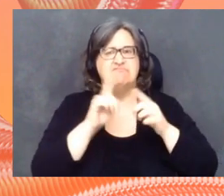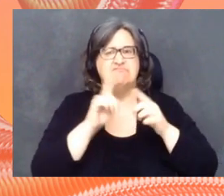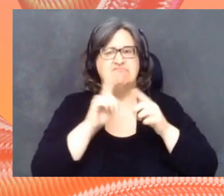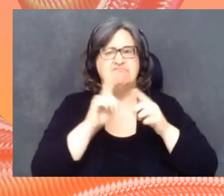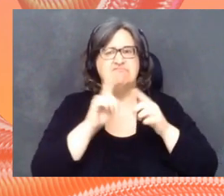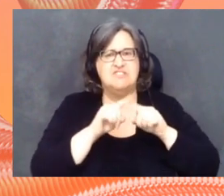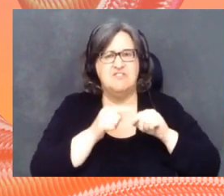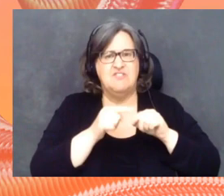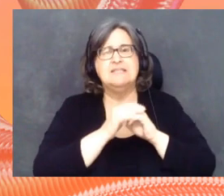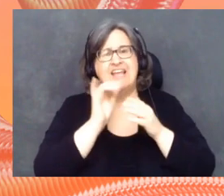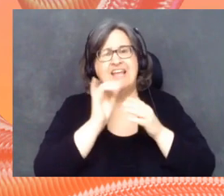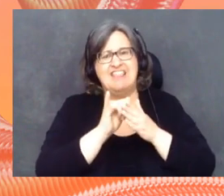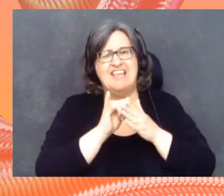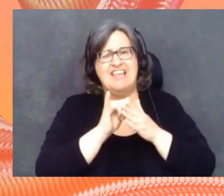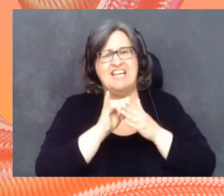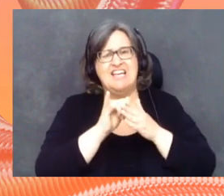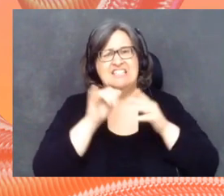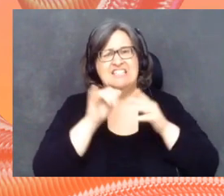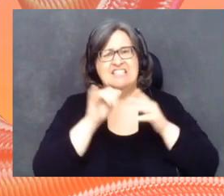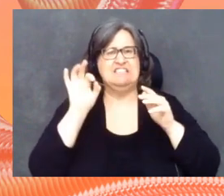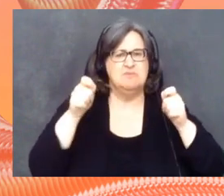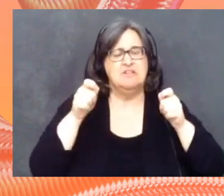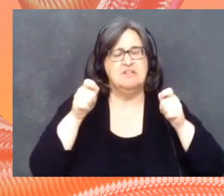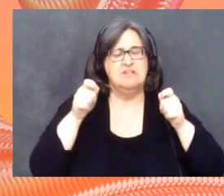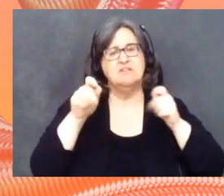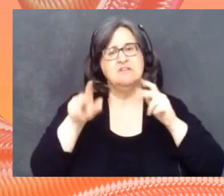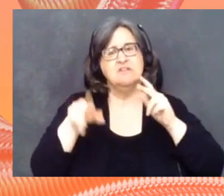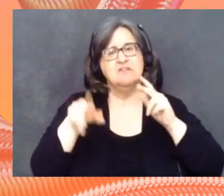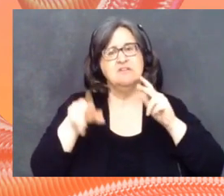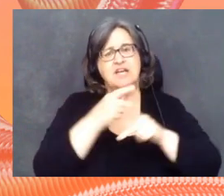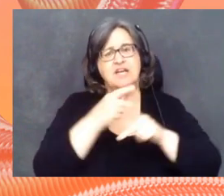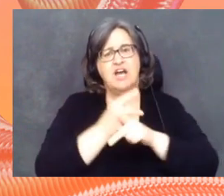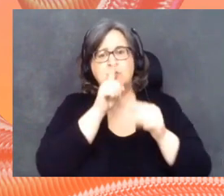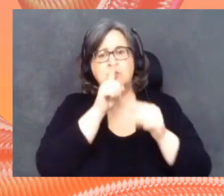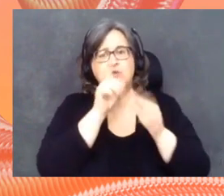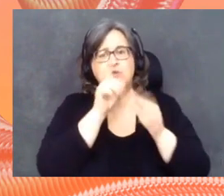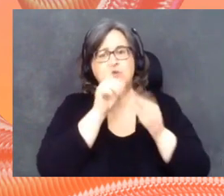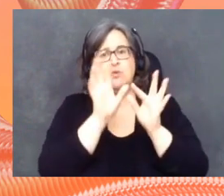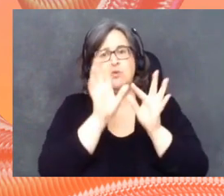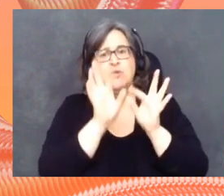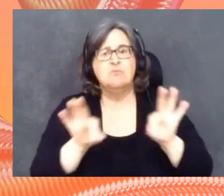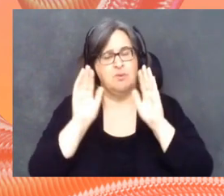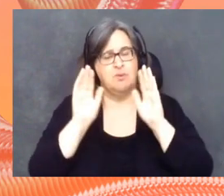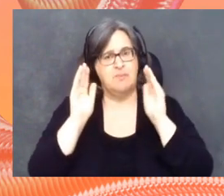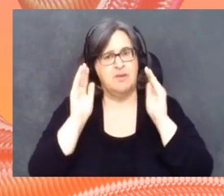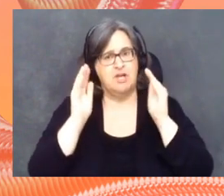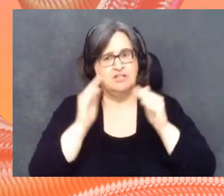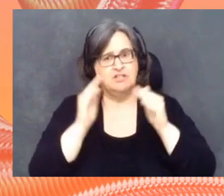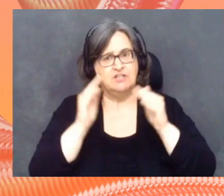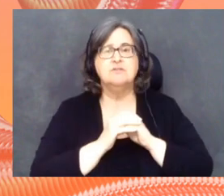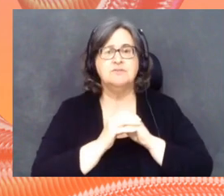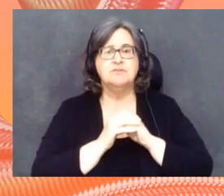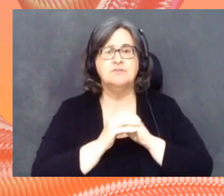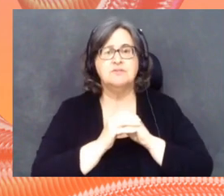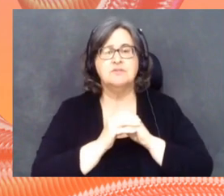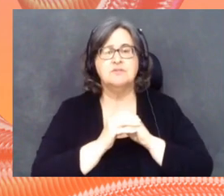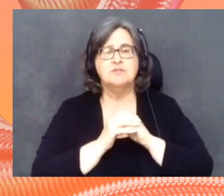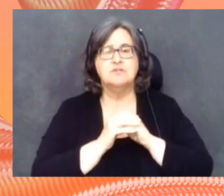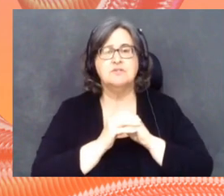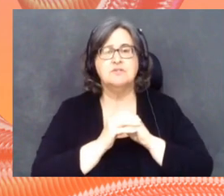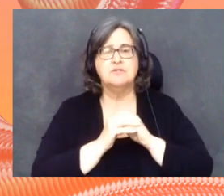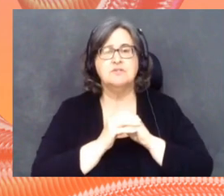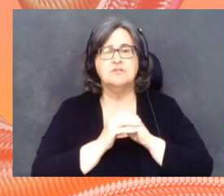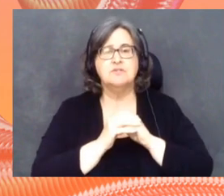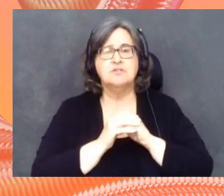system of harm is really important to pay attention to, because it feels like, again, since this is the beginning of